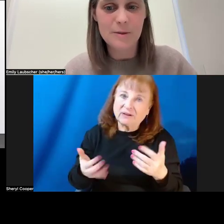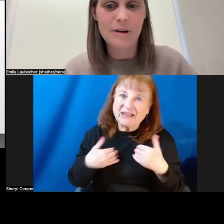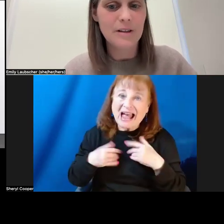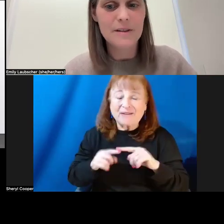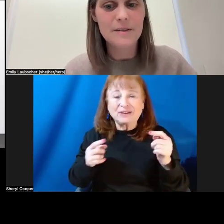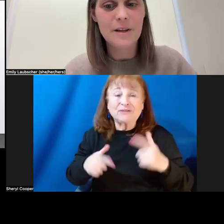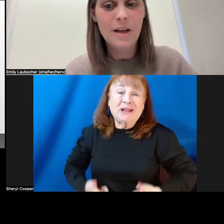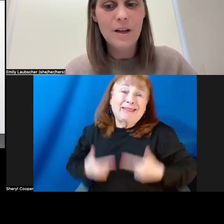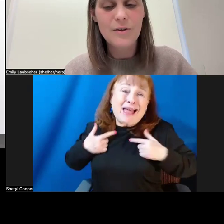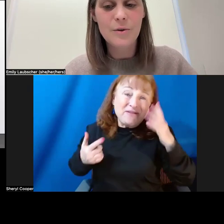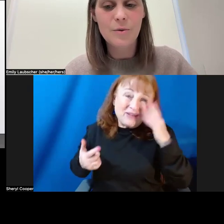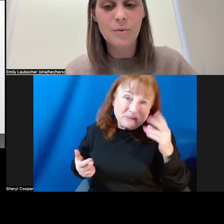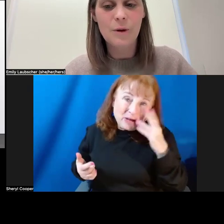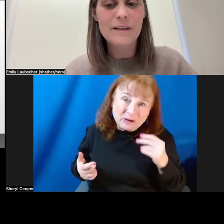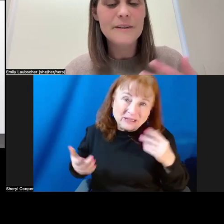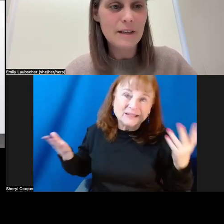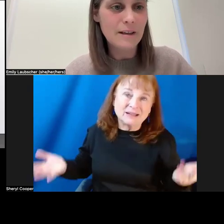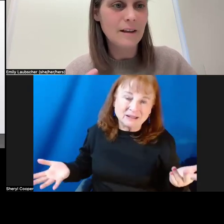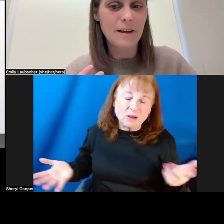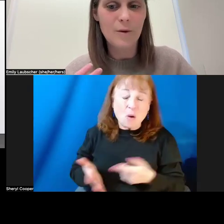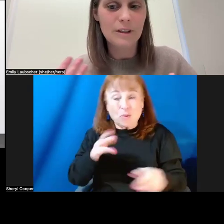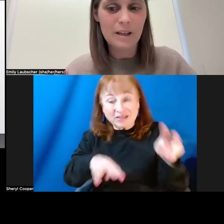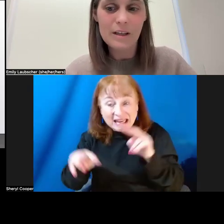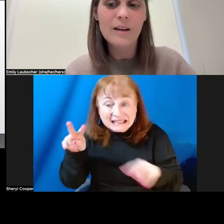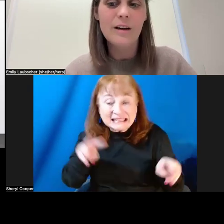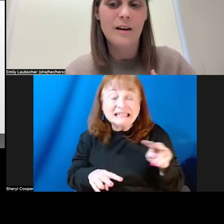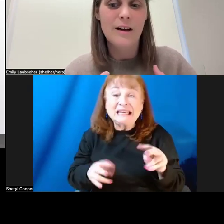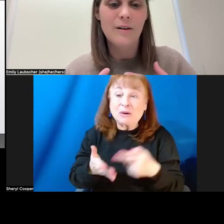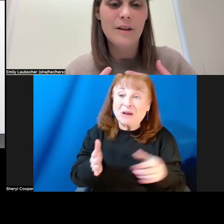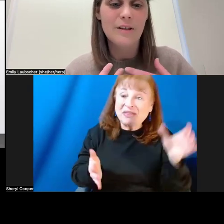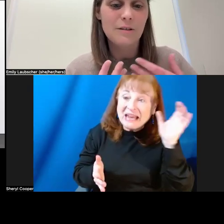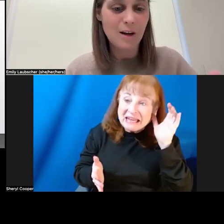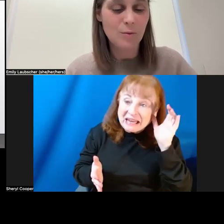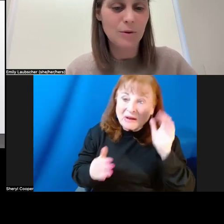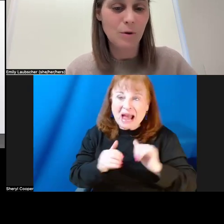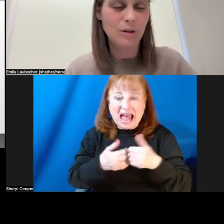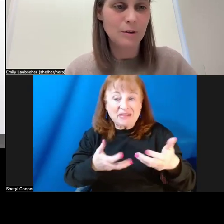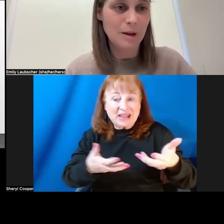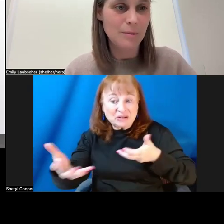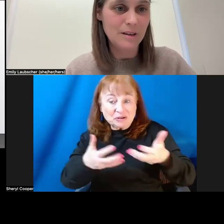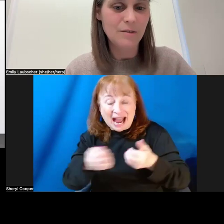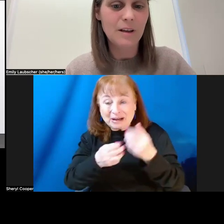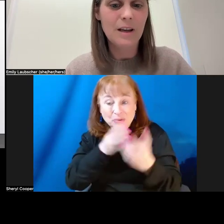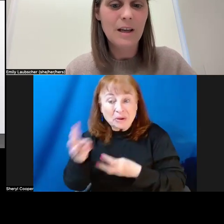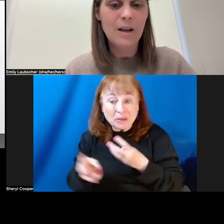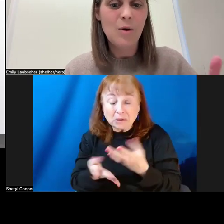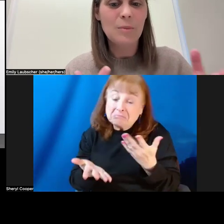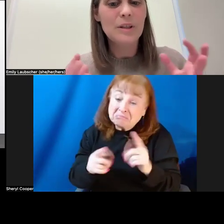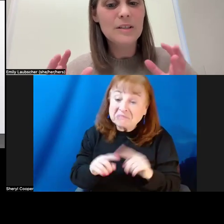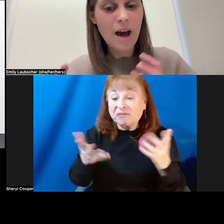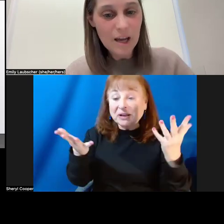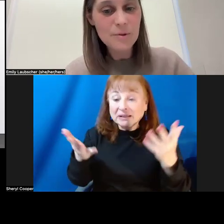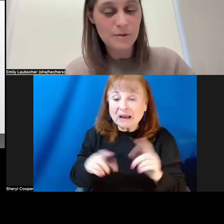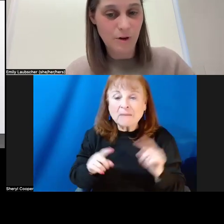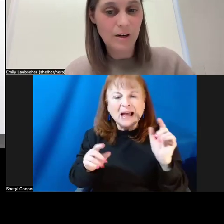life experiences. So, what they see and what they hear and how they interact with the world might be different, but